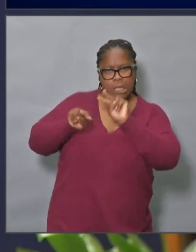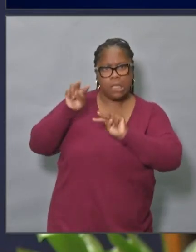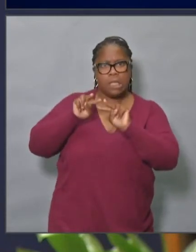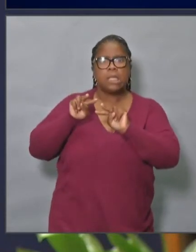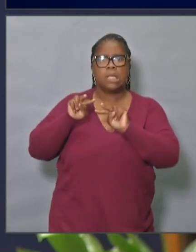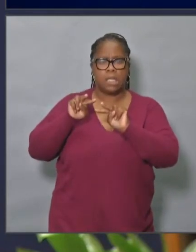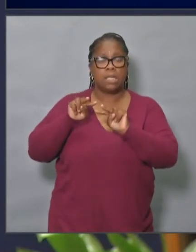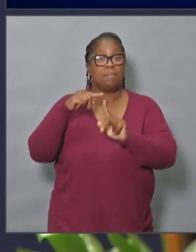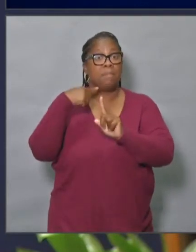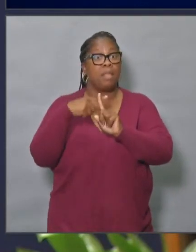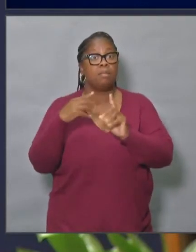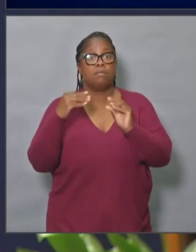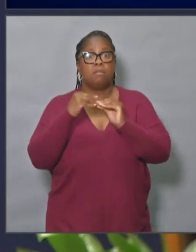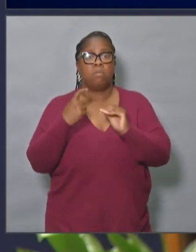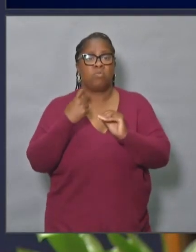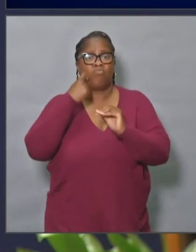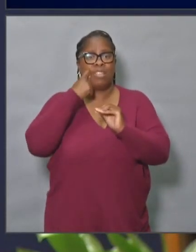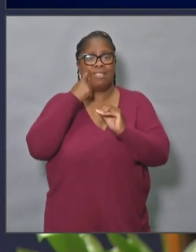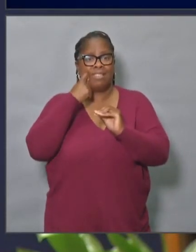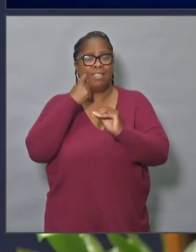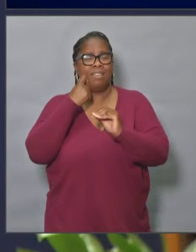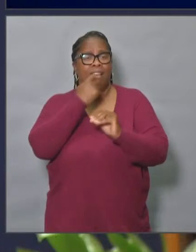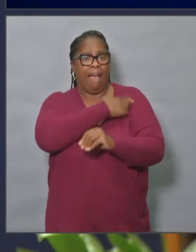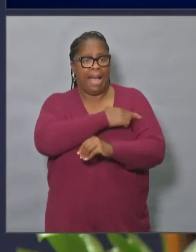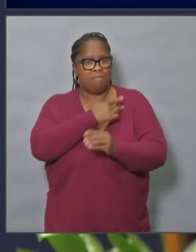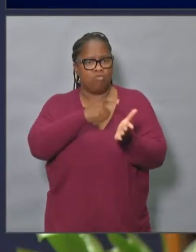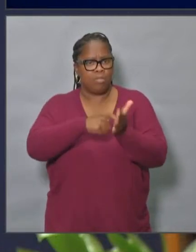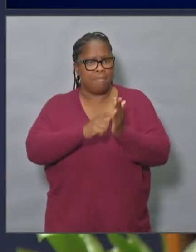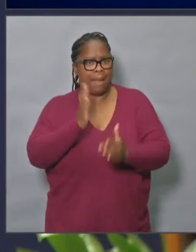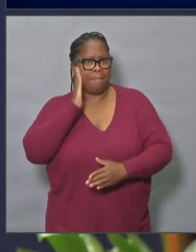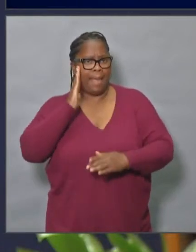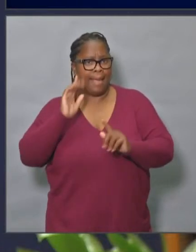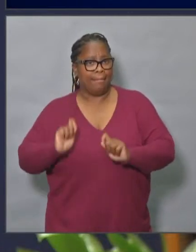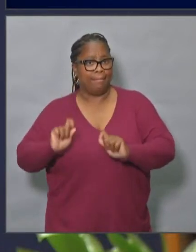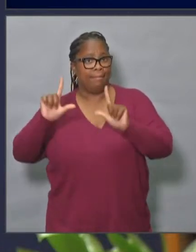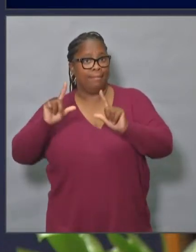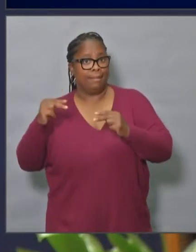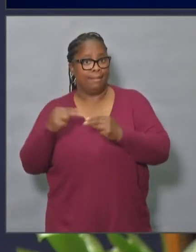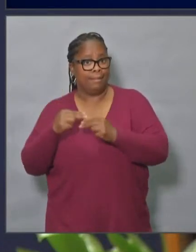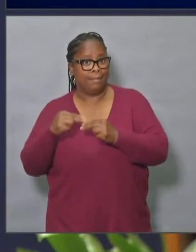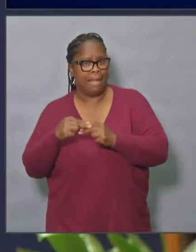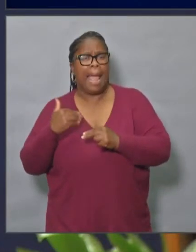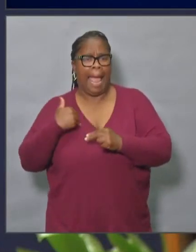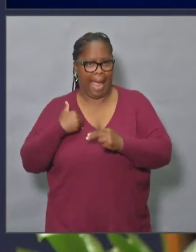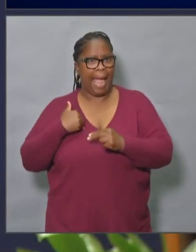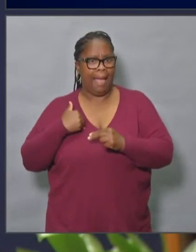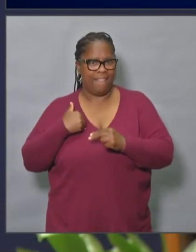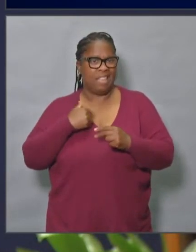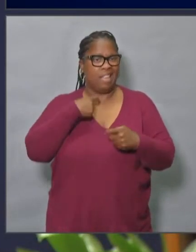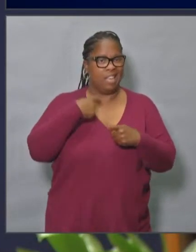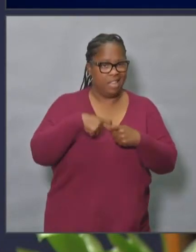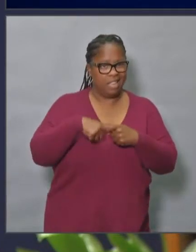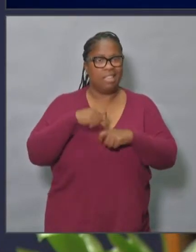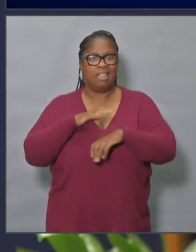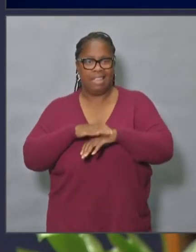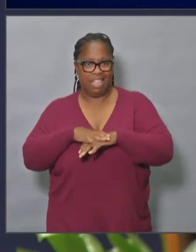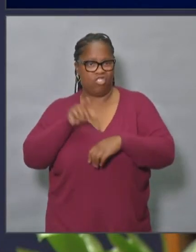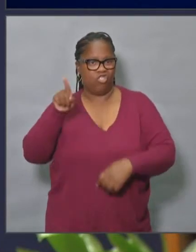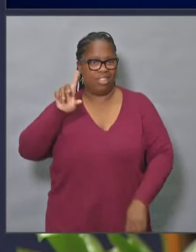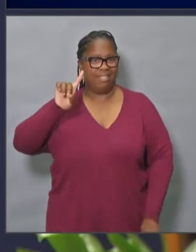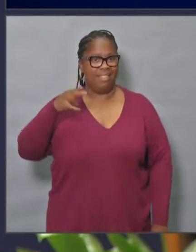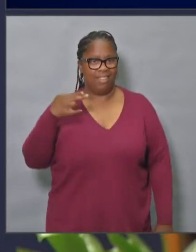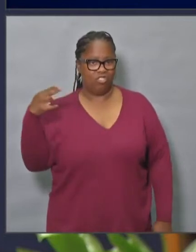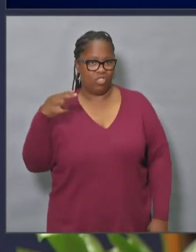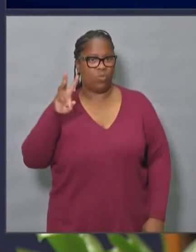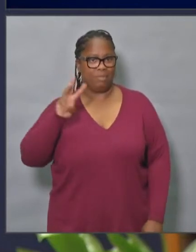the latest hospital demand bed slides are located on the DHS website in both English and Spanish. Now, shifting over to some of